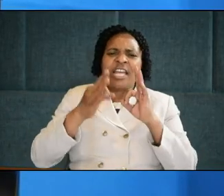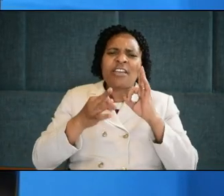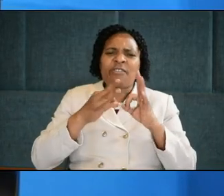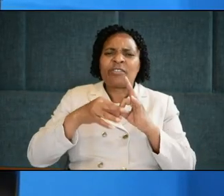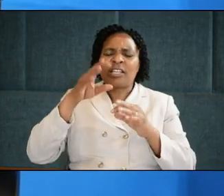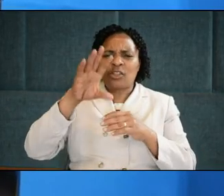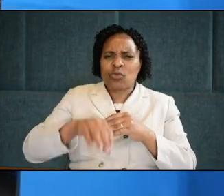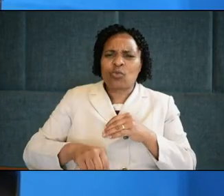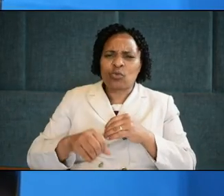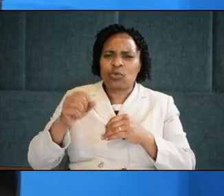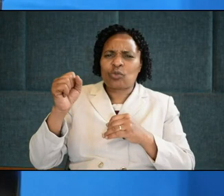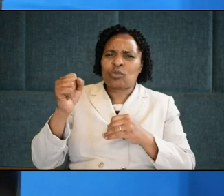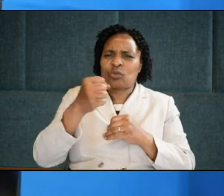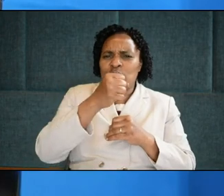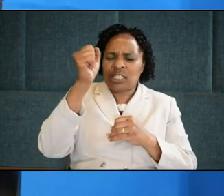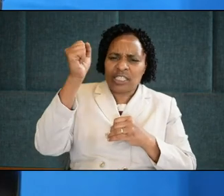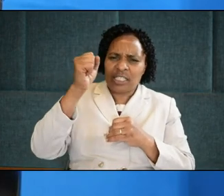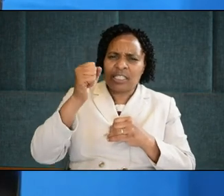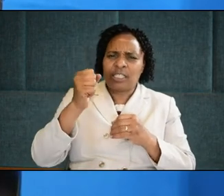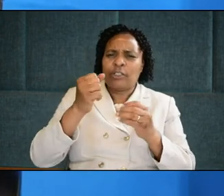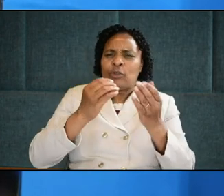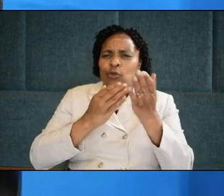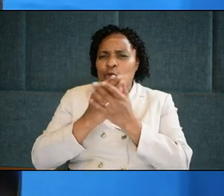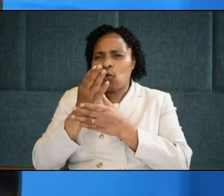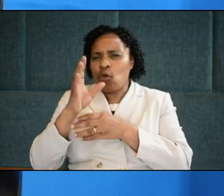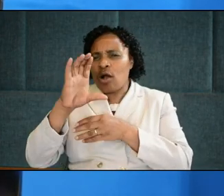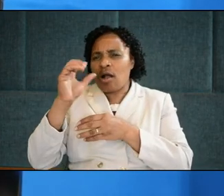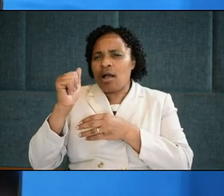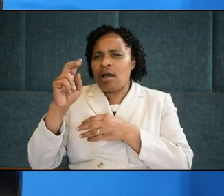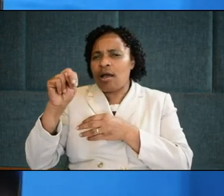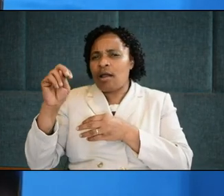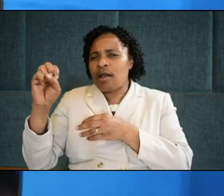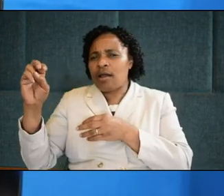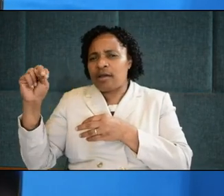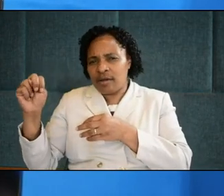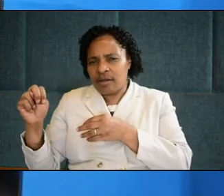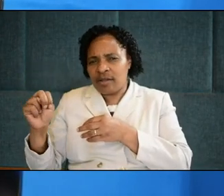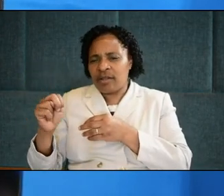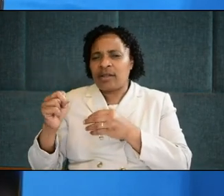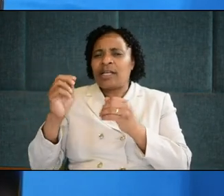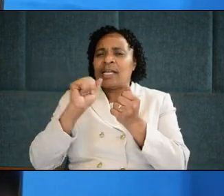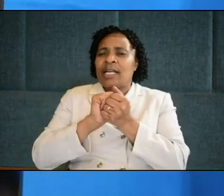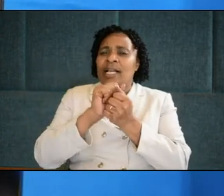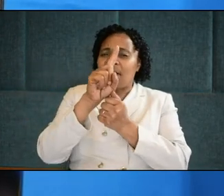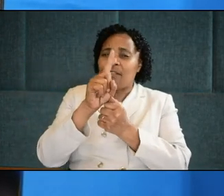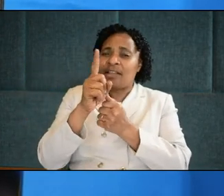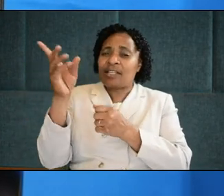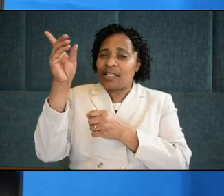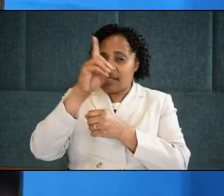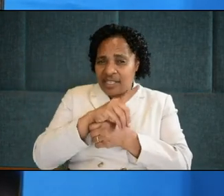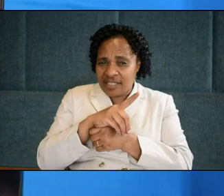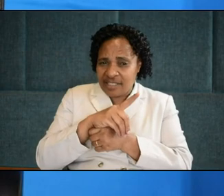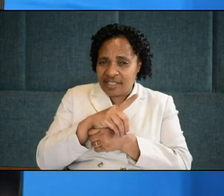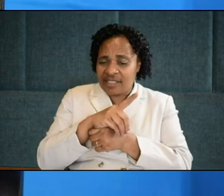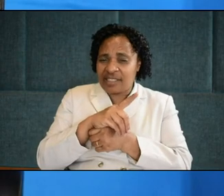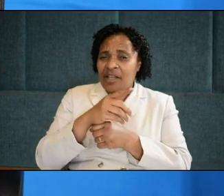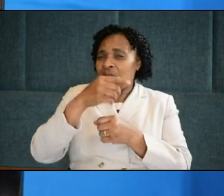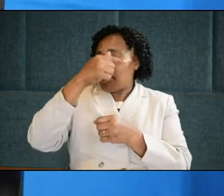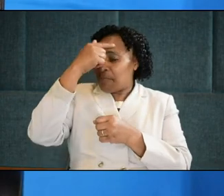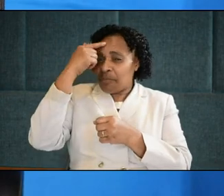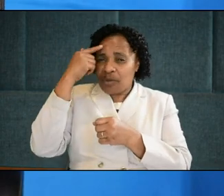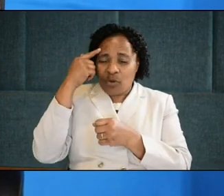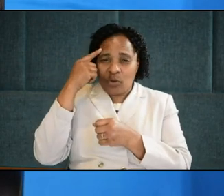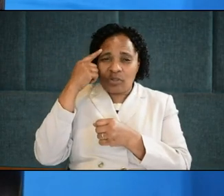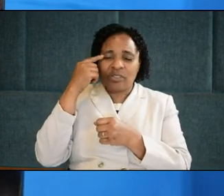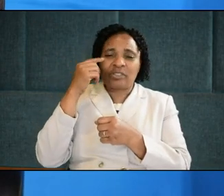took the straight route to Canaan, how long it would have taken? And the answer is 11 days. Yes. And yet, because of, okay,